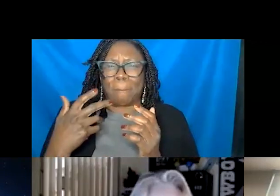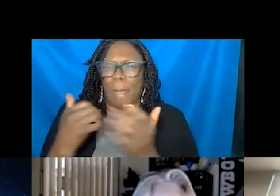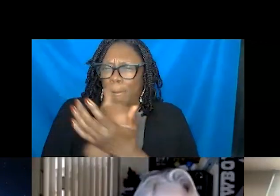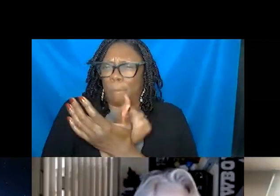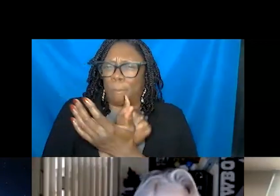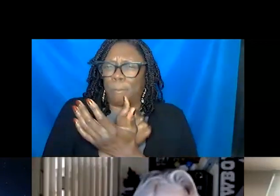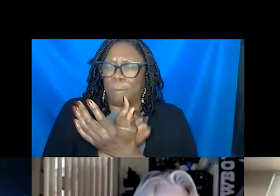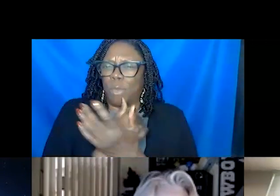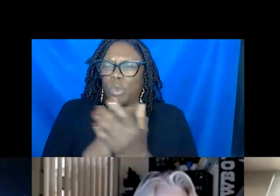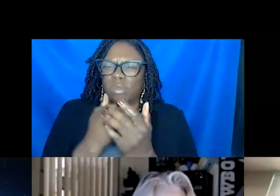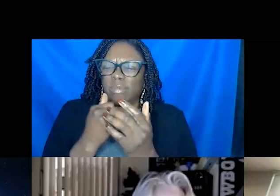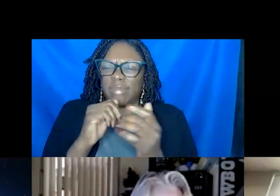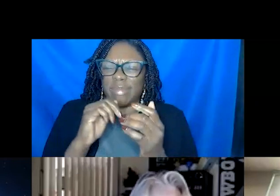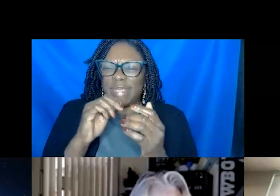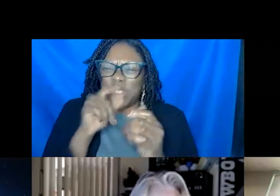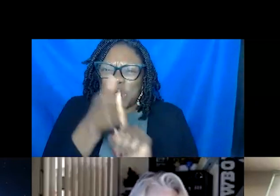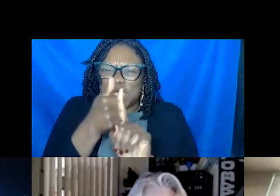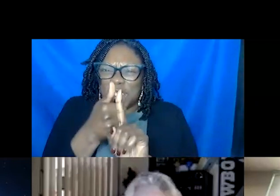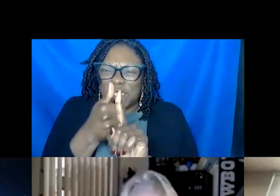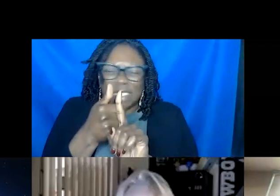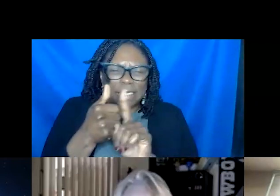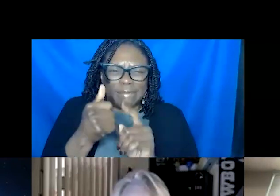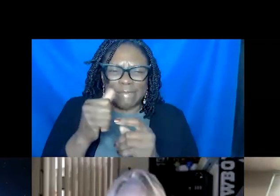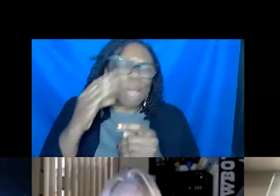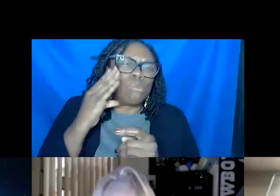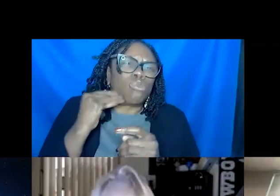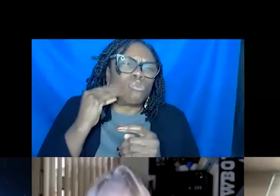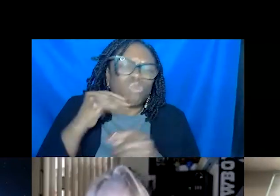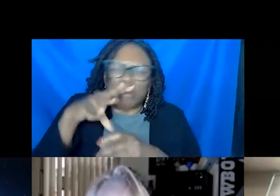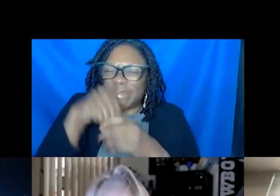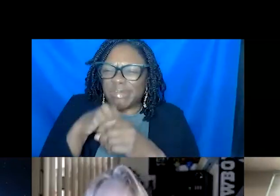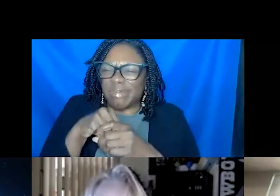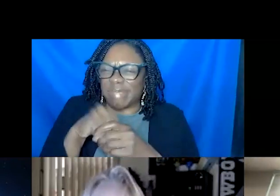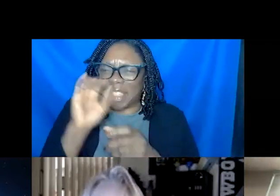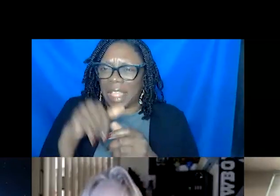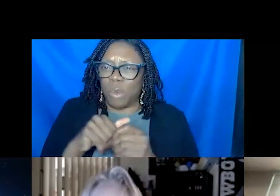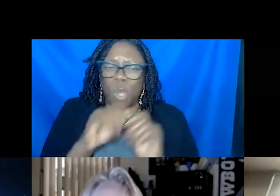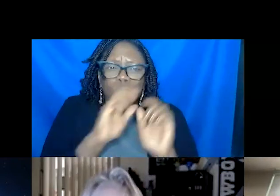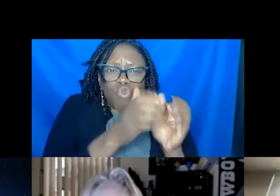opportunities just to kind of play around. So individually, and then we'll do a little